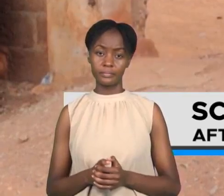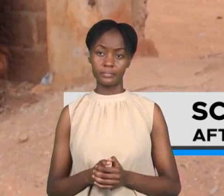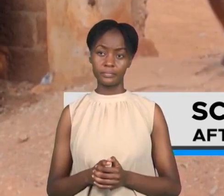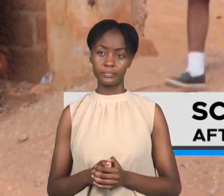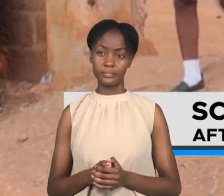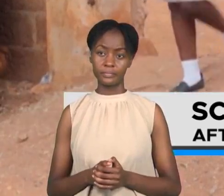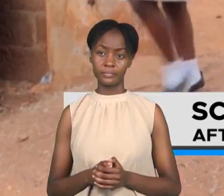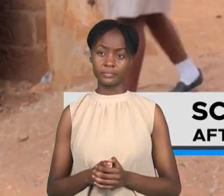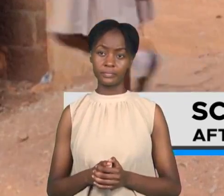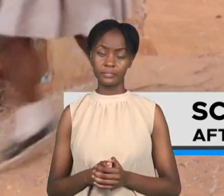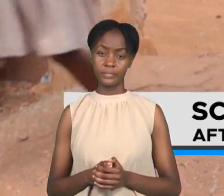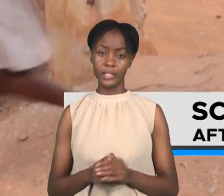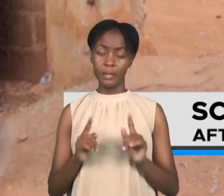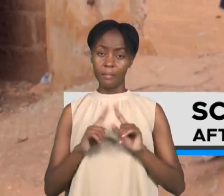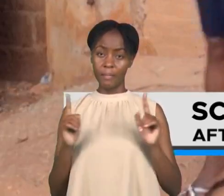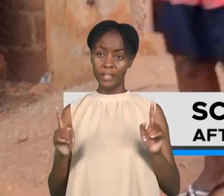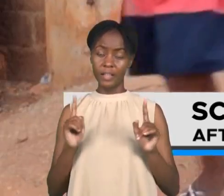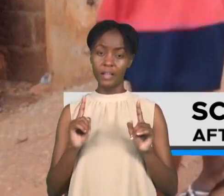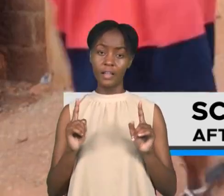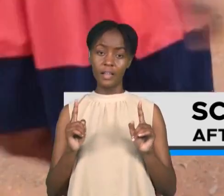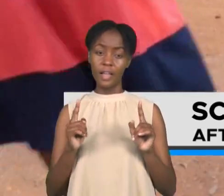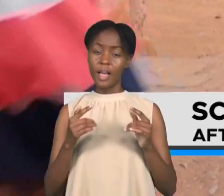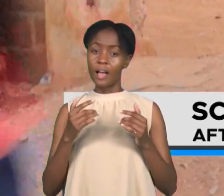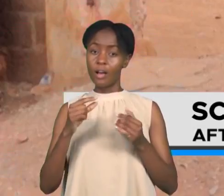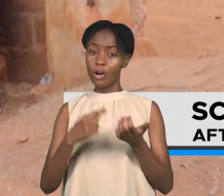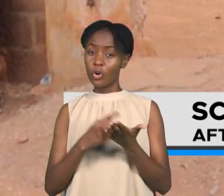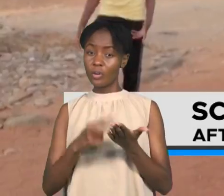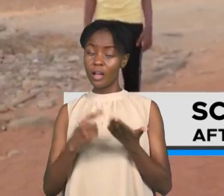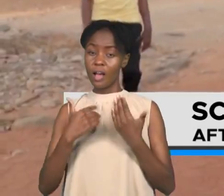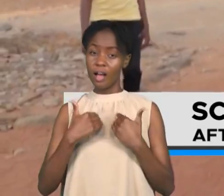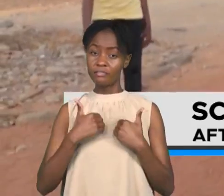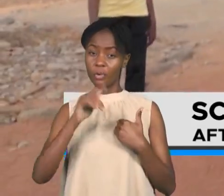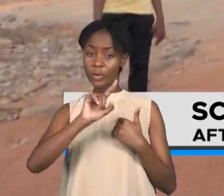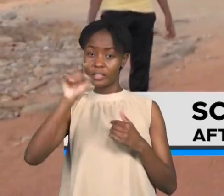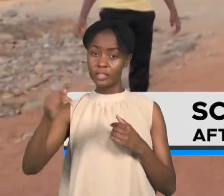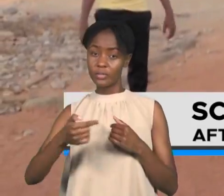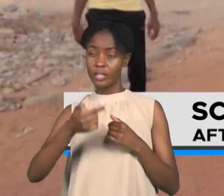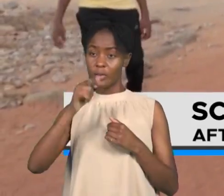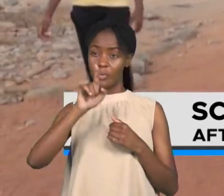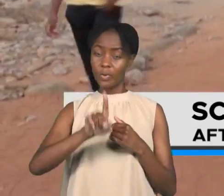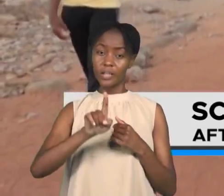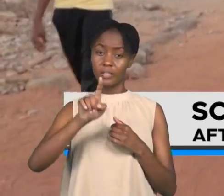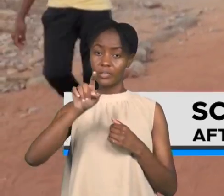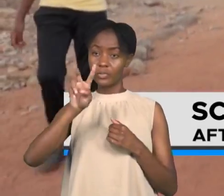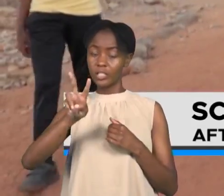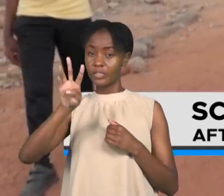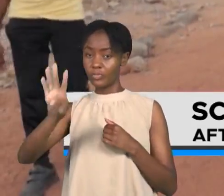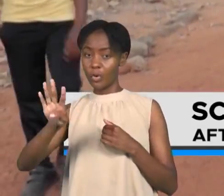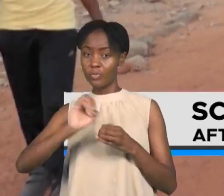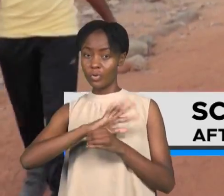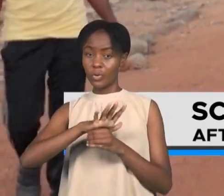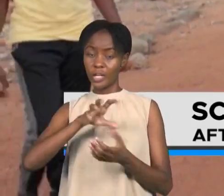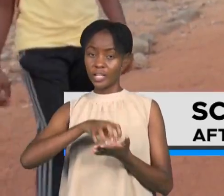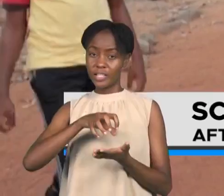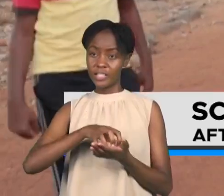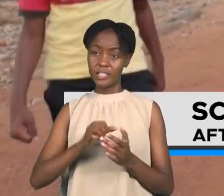The tally of currently infected people has nearly doubled in a month to 1,924 according to Ghana's health